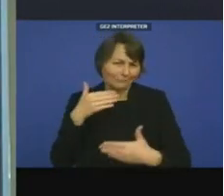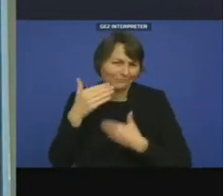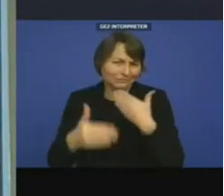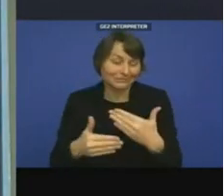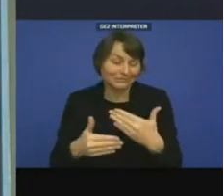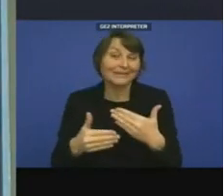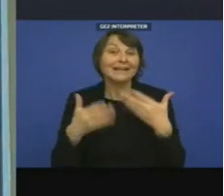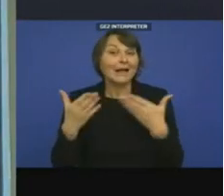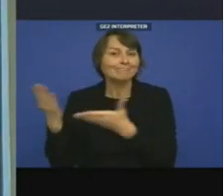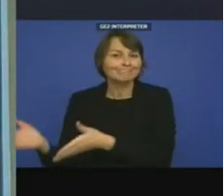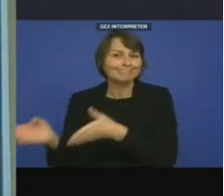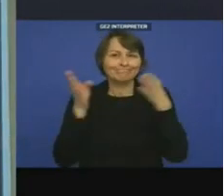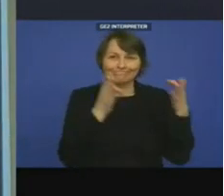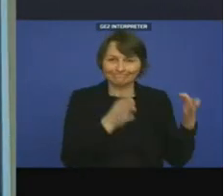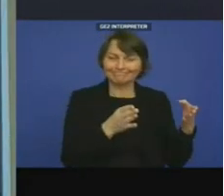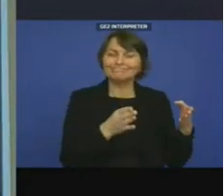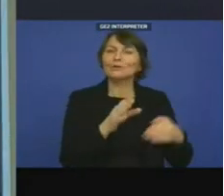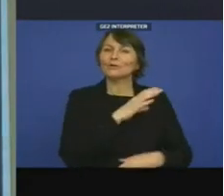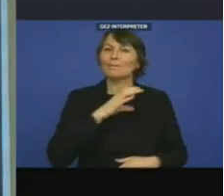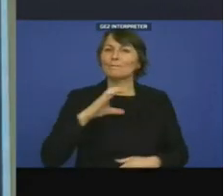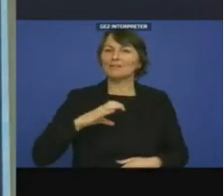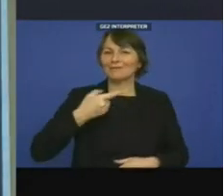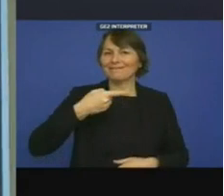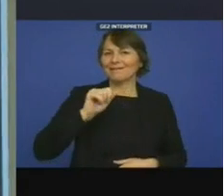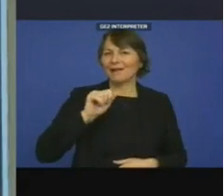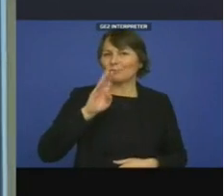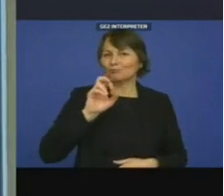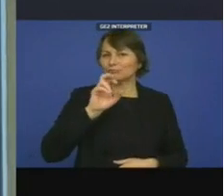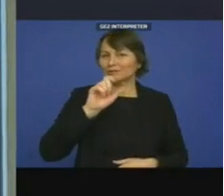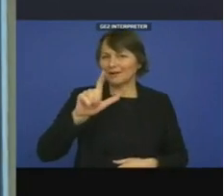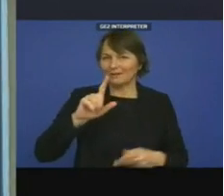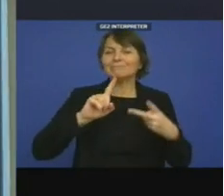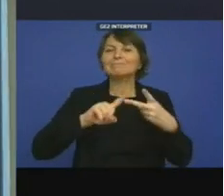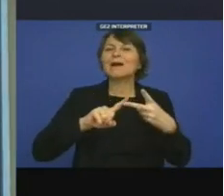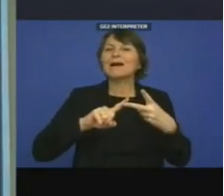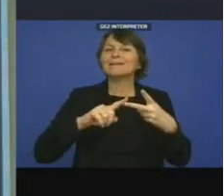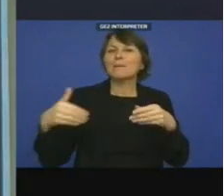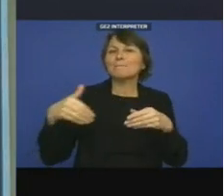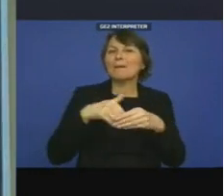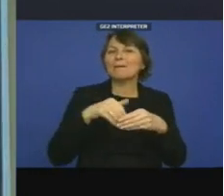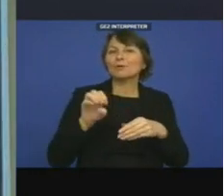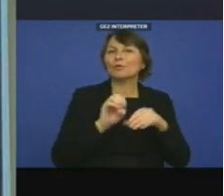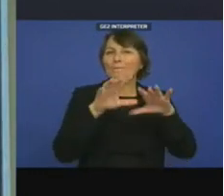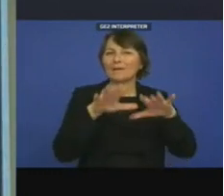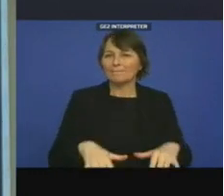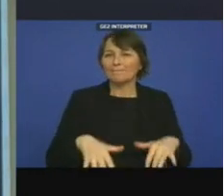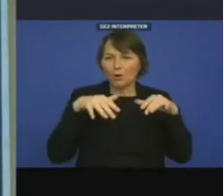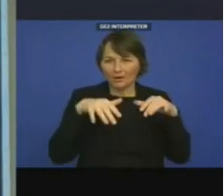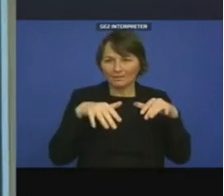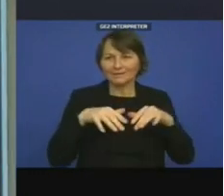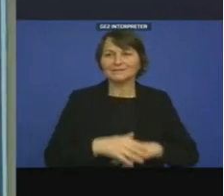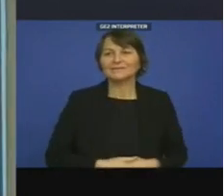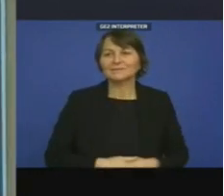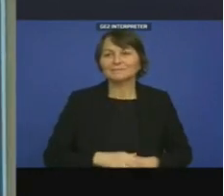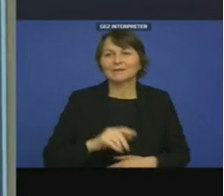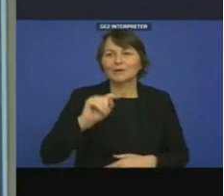will invite Commissioner Gabriel and the Member of the European Parliament, Frankowski, to open formally the event. Commissioner